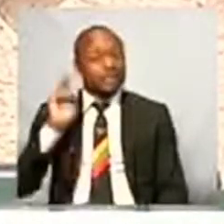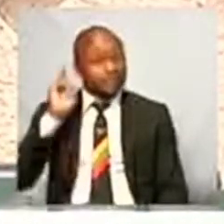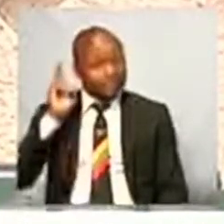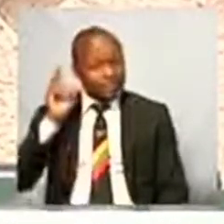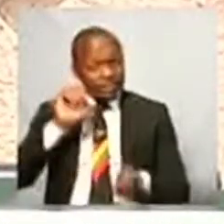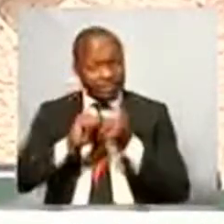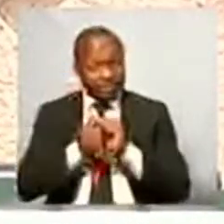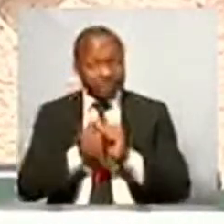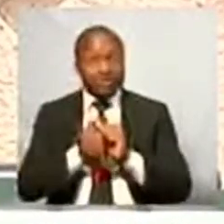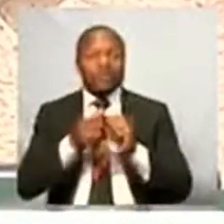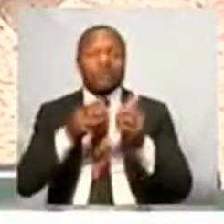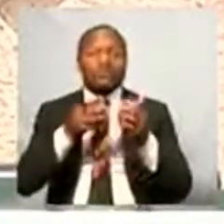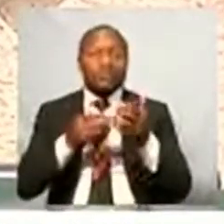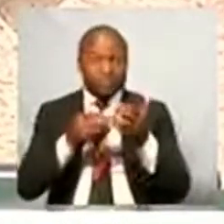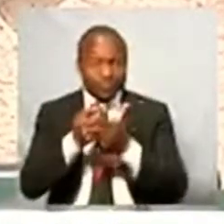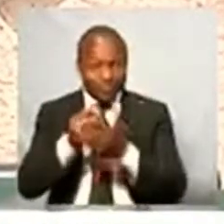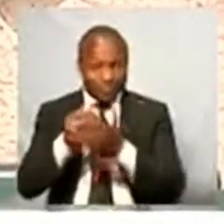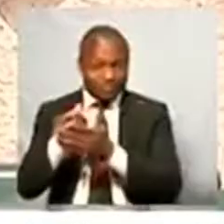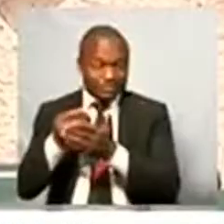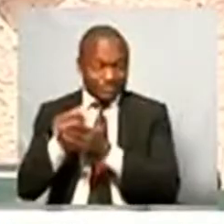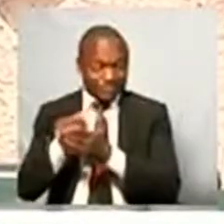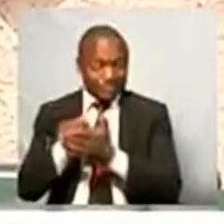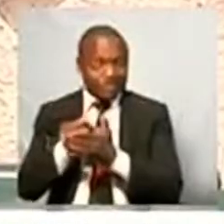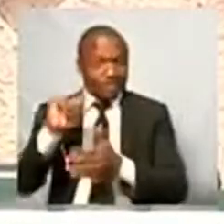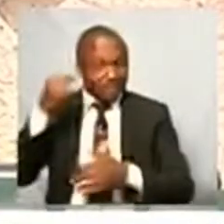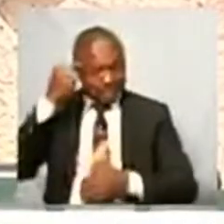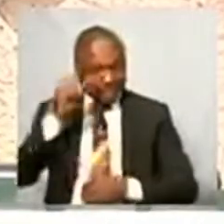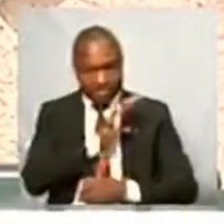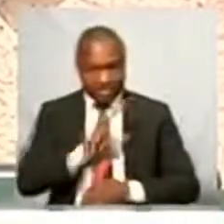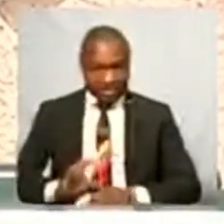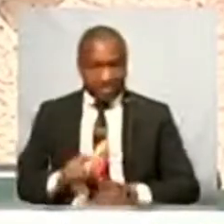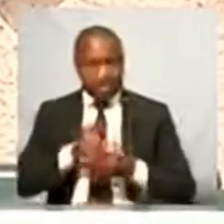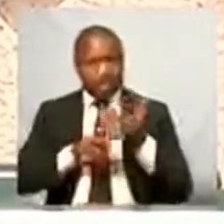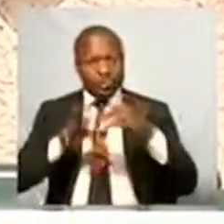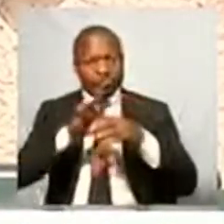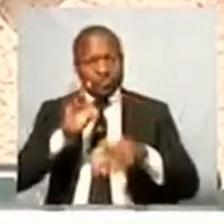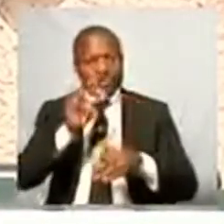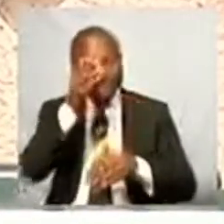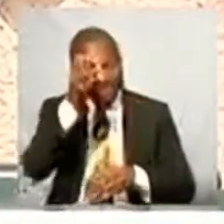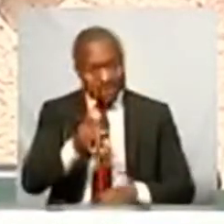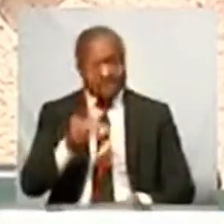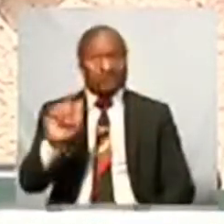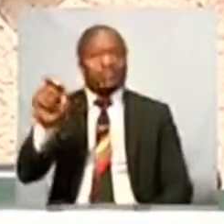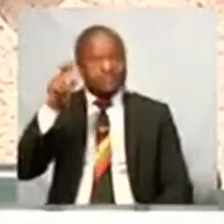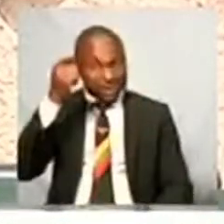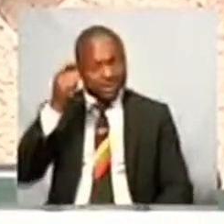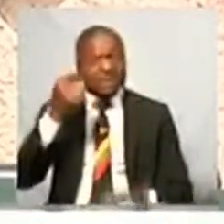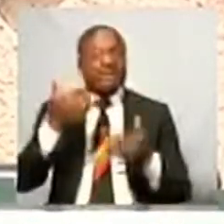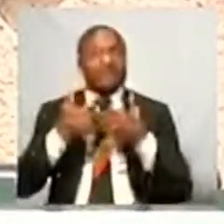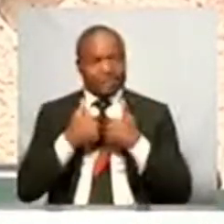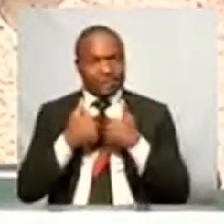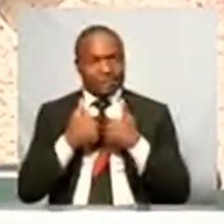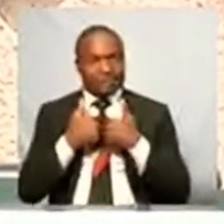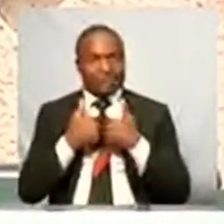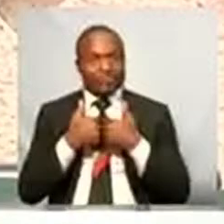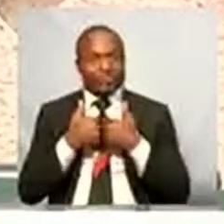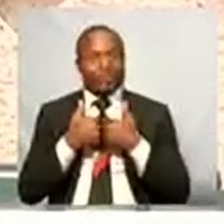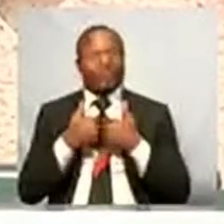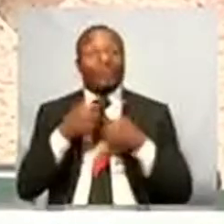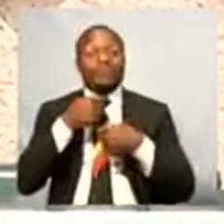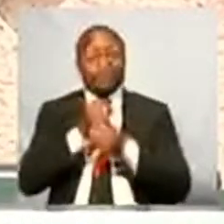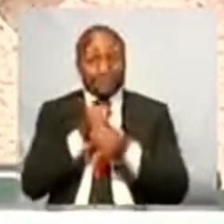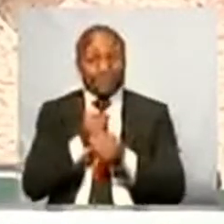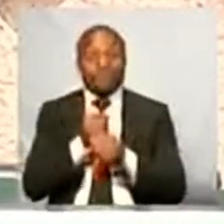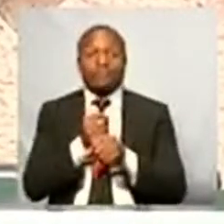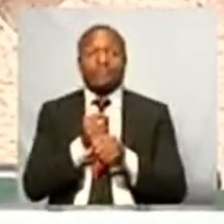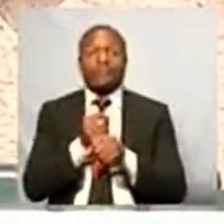of financing parastatals. And what we discovered is that in Kenya, they have deployed a model similar to